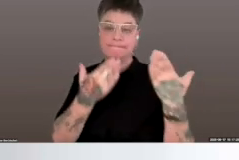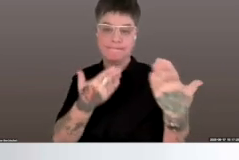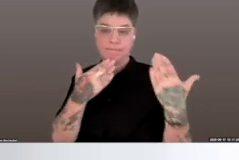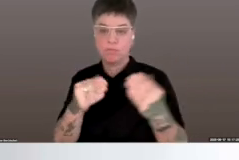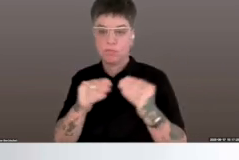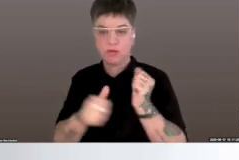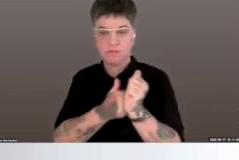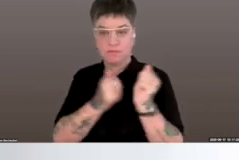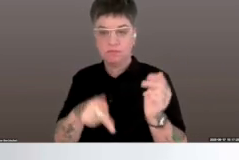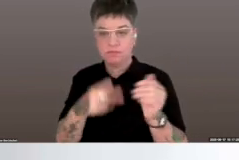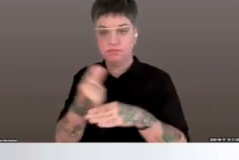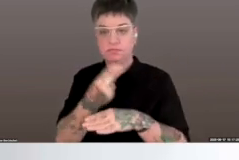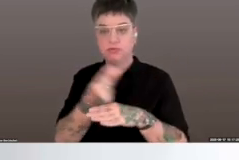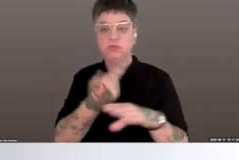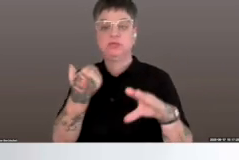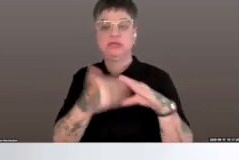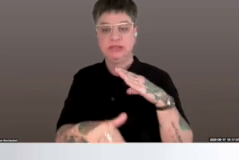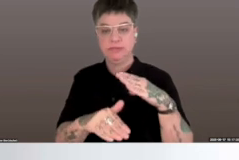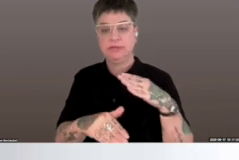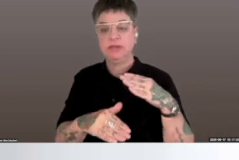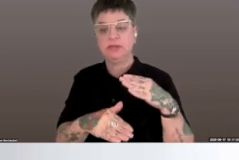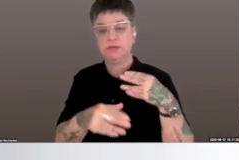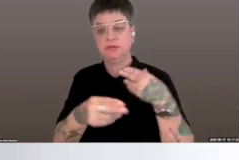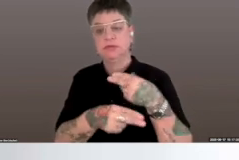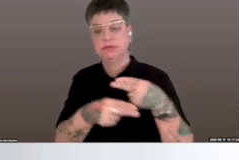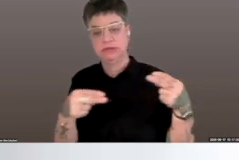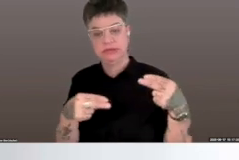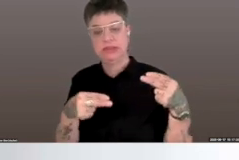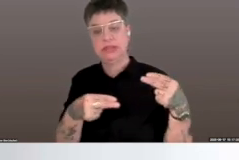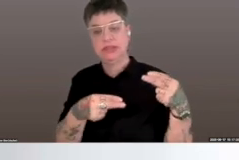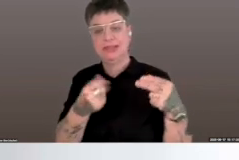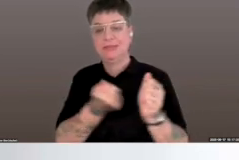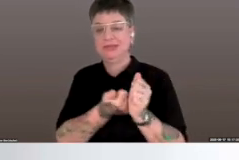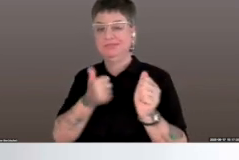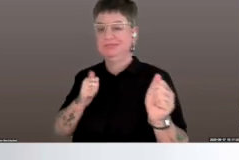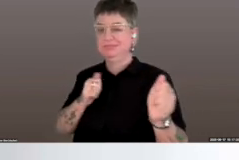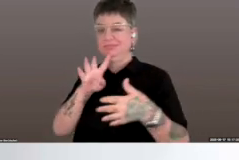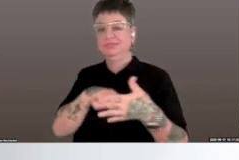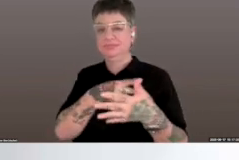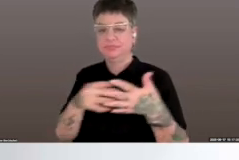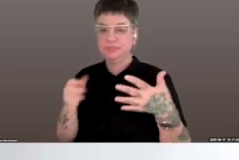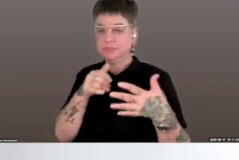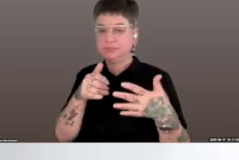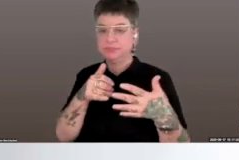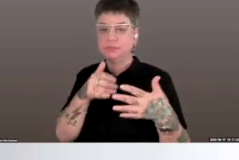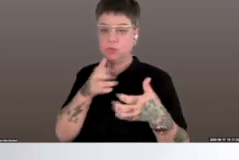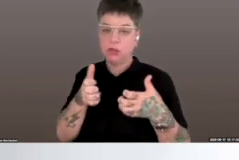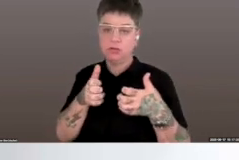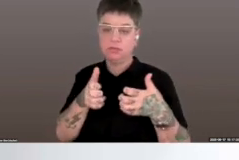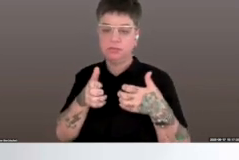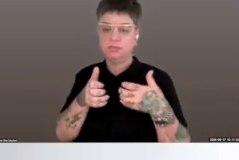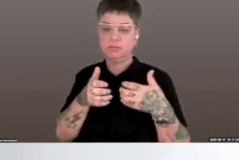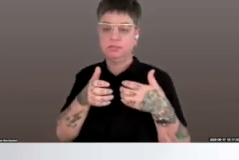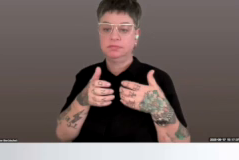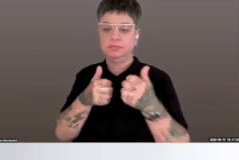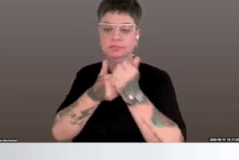follow-ups, please use the email on the slide to ask. We are a little behind schedule, so I do want to keep us on track. We did receive a question